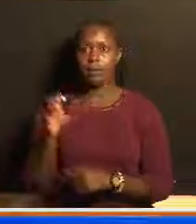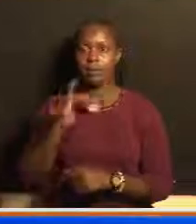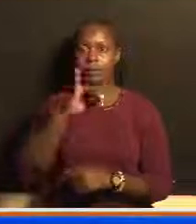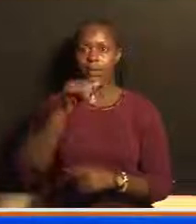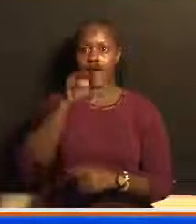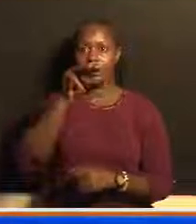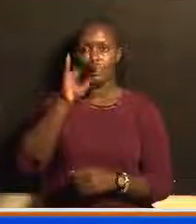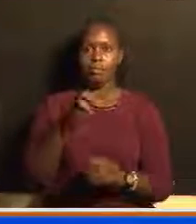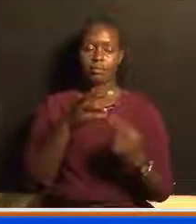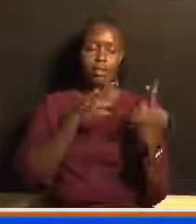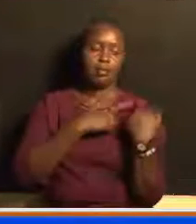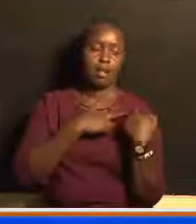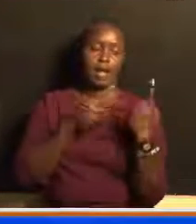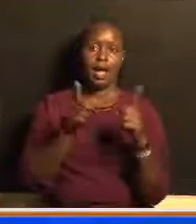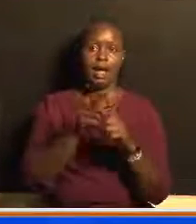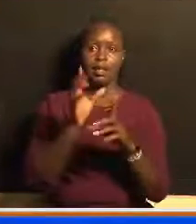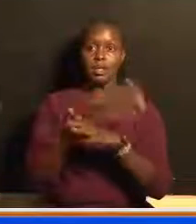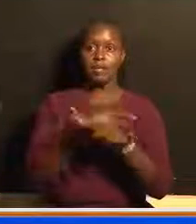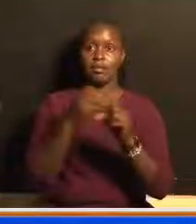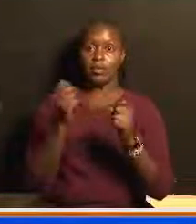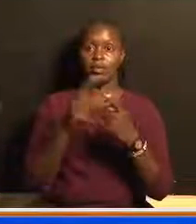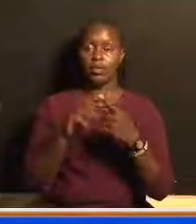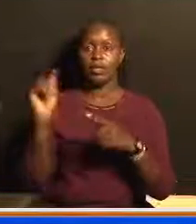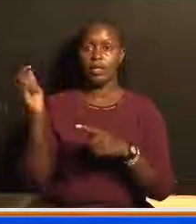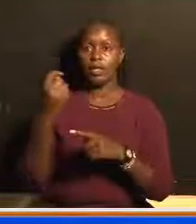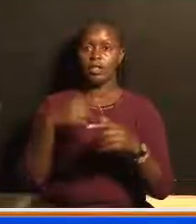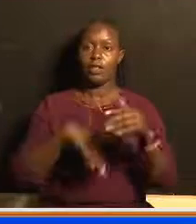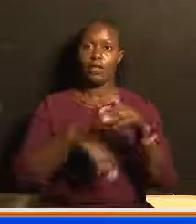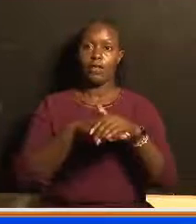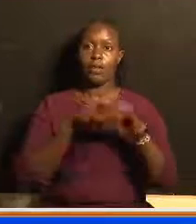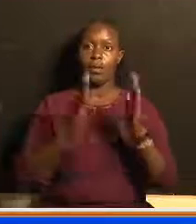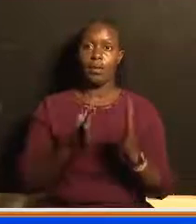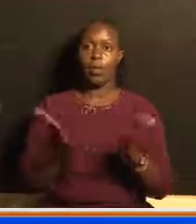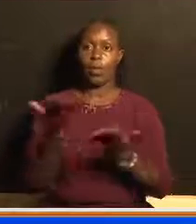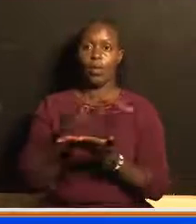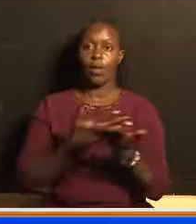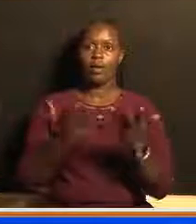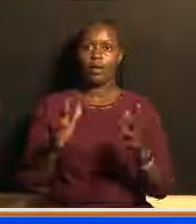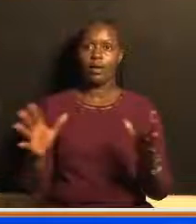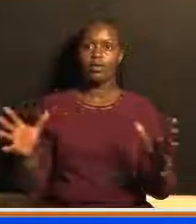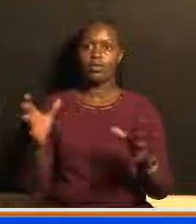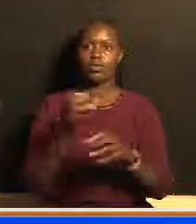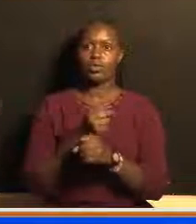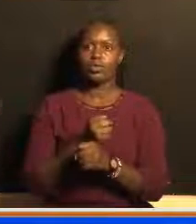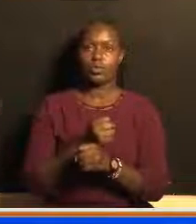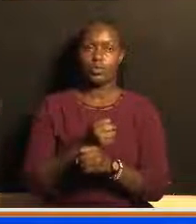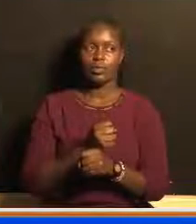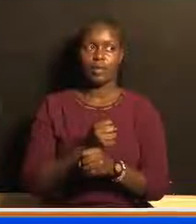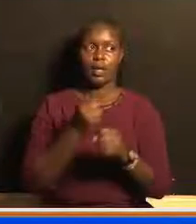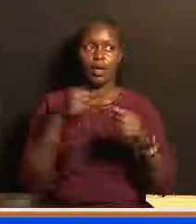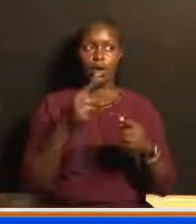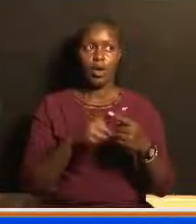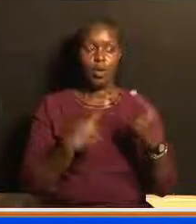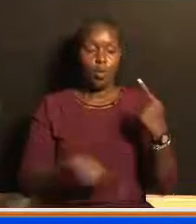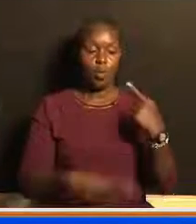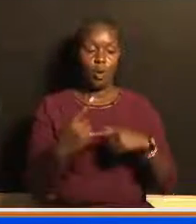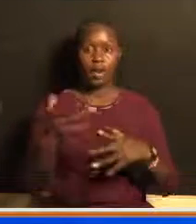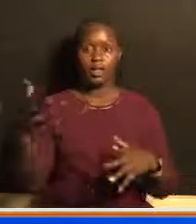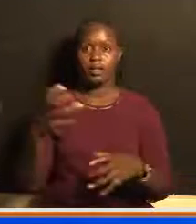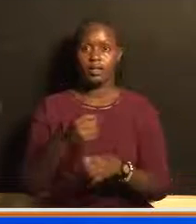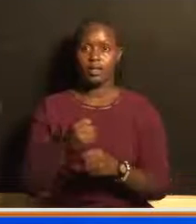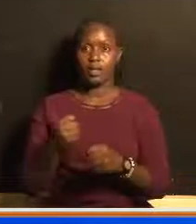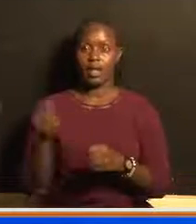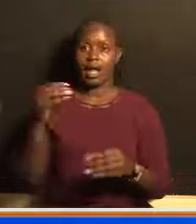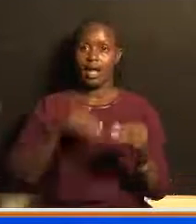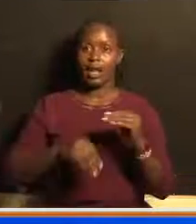retained his role as the president of the Kenya Footballers Welfare Association, Kefwa. Situma won the association's general election